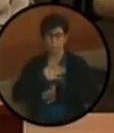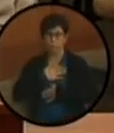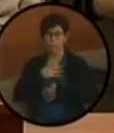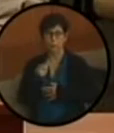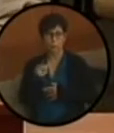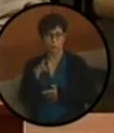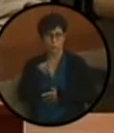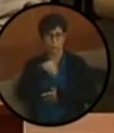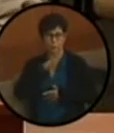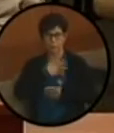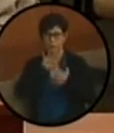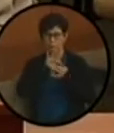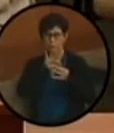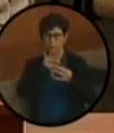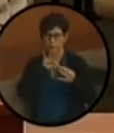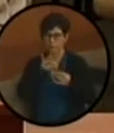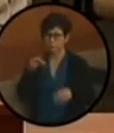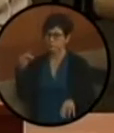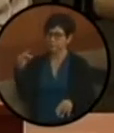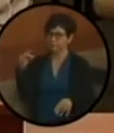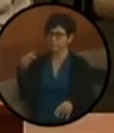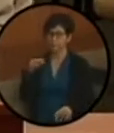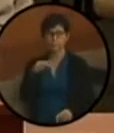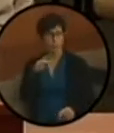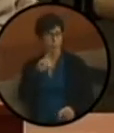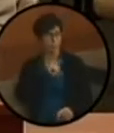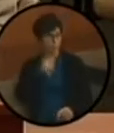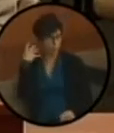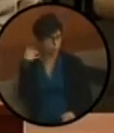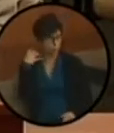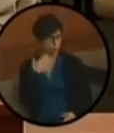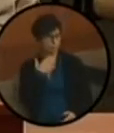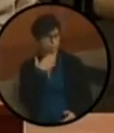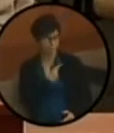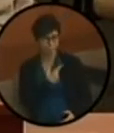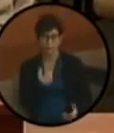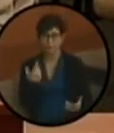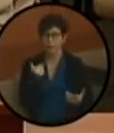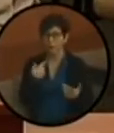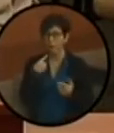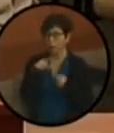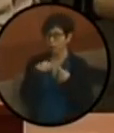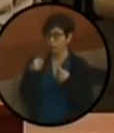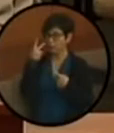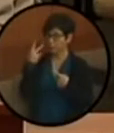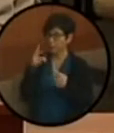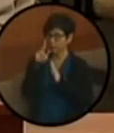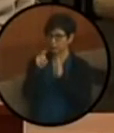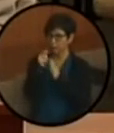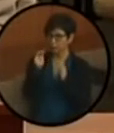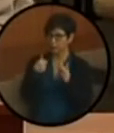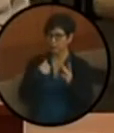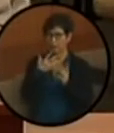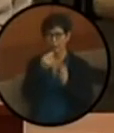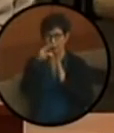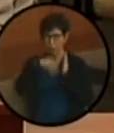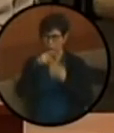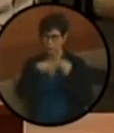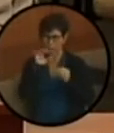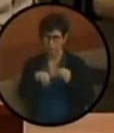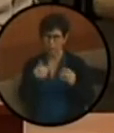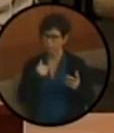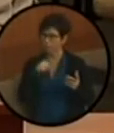comments. Chief, you know, when I first looked at the video and I first read about this, this wasn't the first